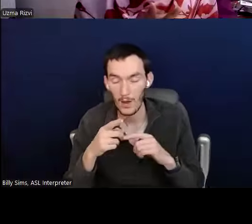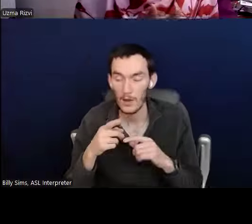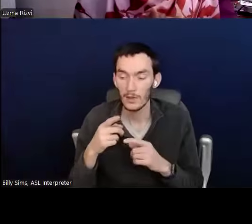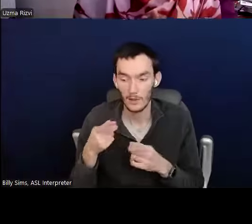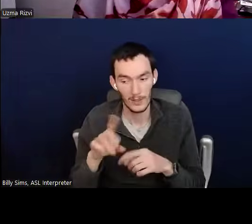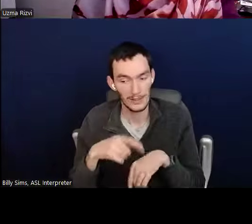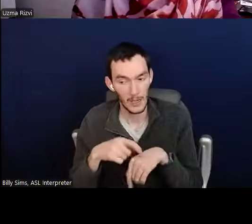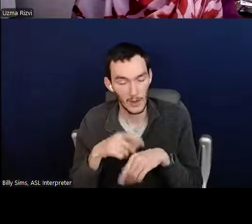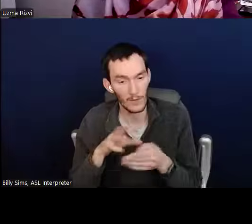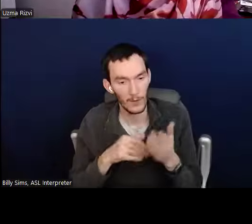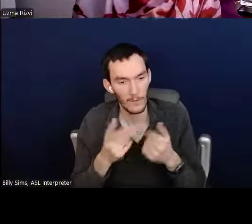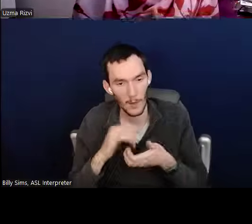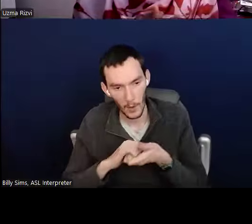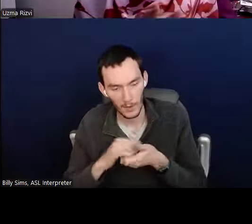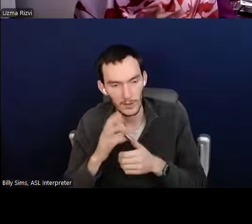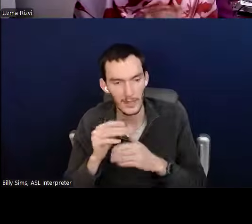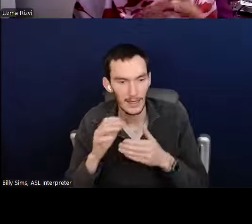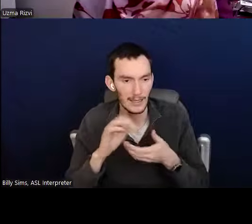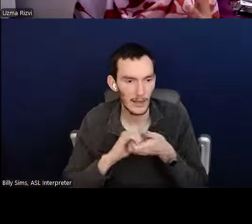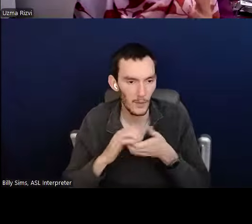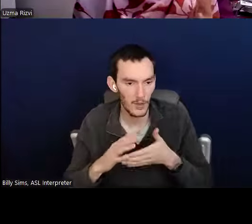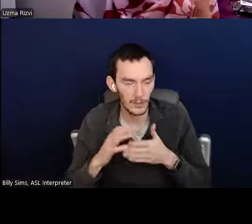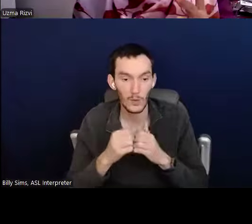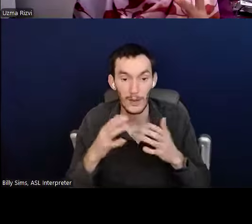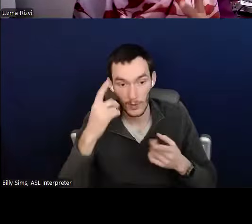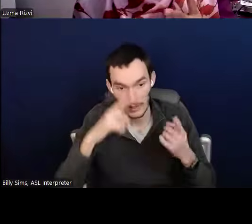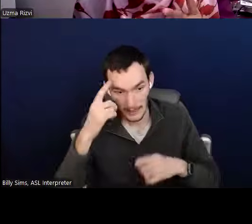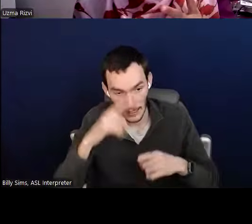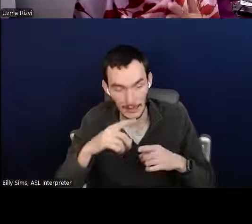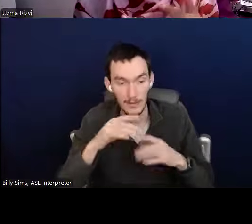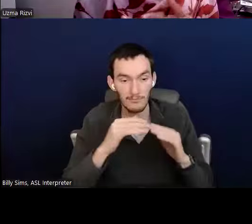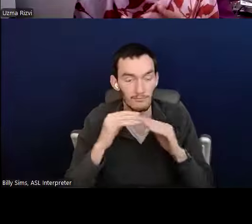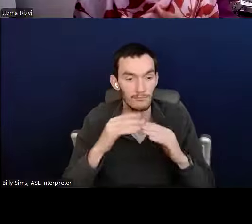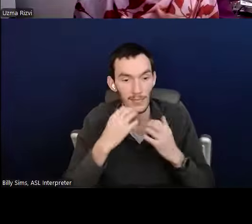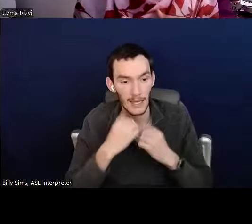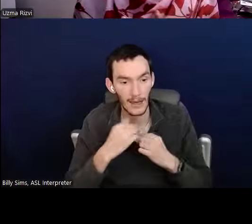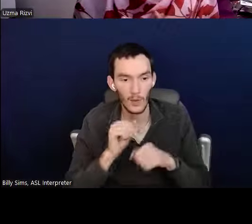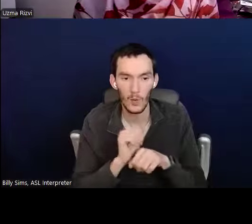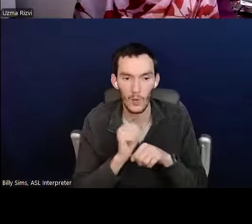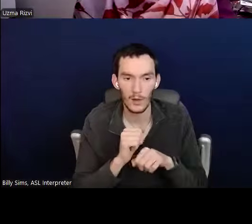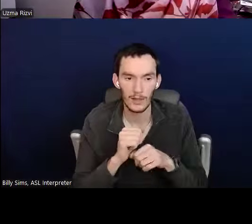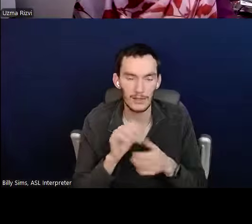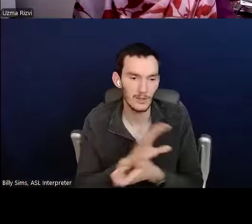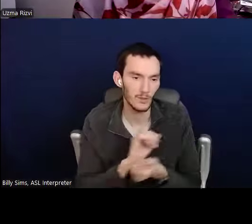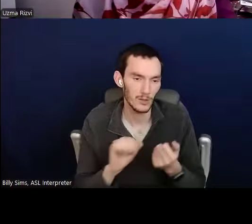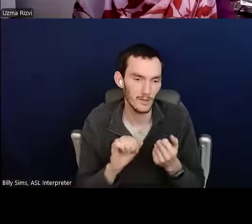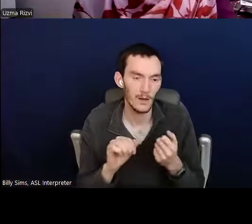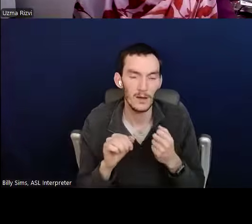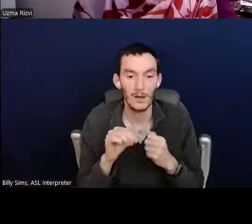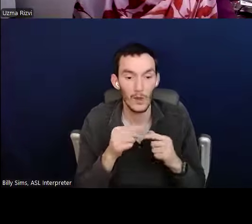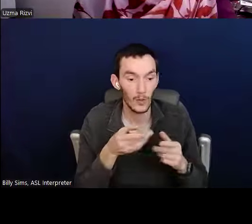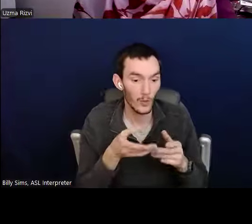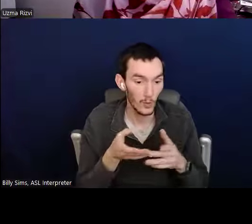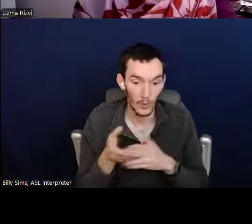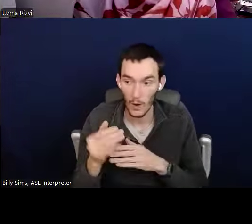from our partners and collaborators on the ground that without consent, mutuality, and care, the work is extractive. There are conversations with elders